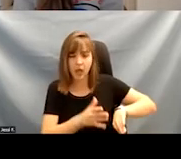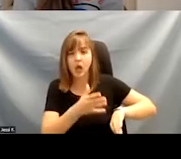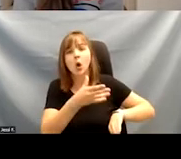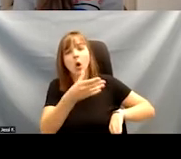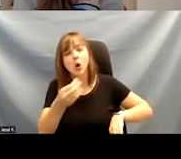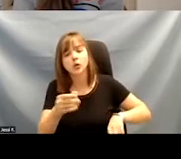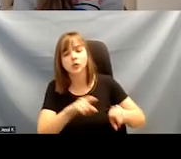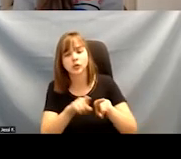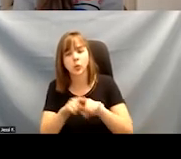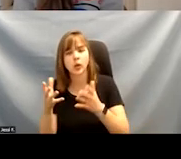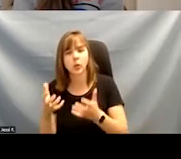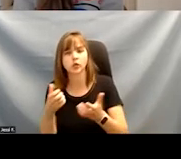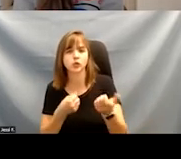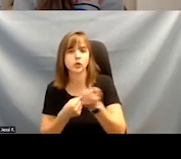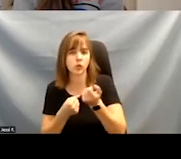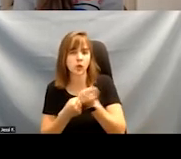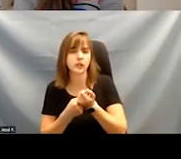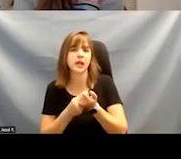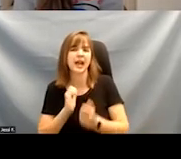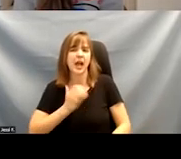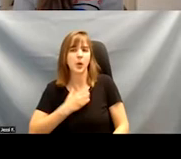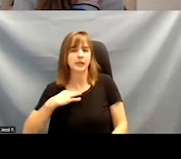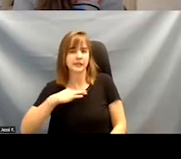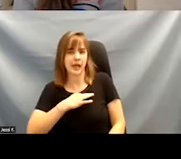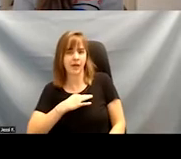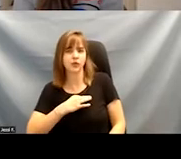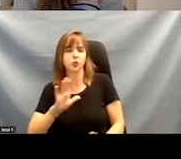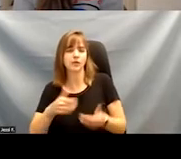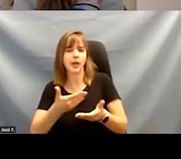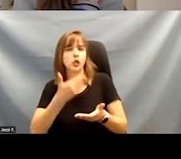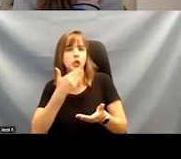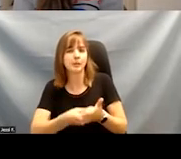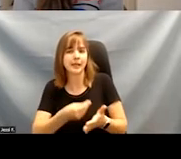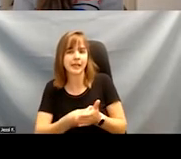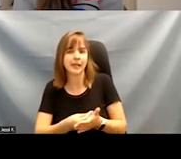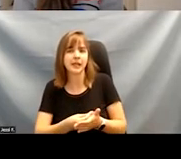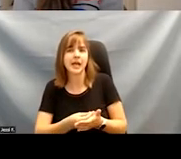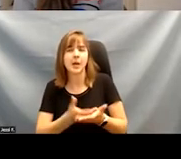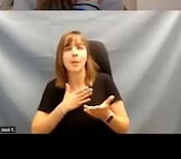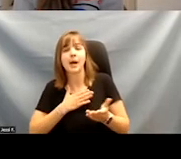support employees with a good wage. It's my dream to be able to offer like healthcare,